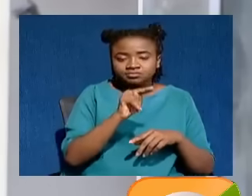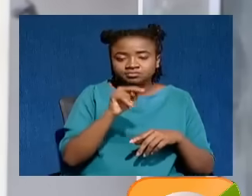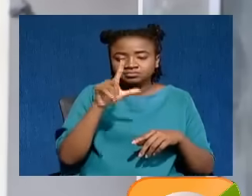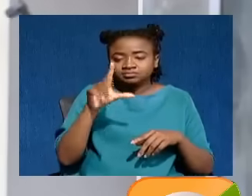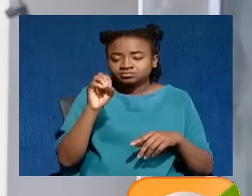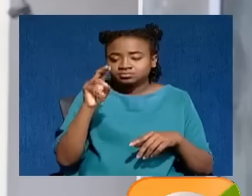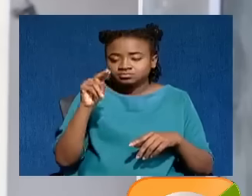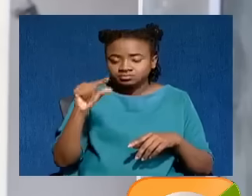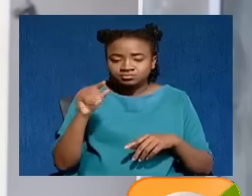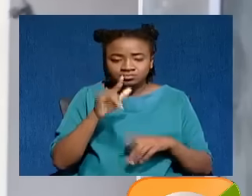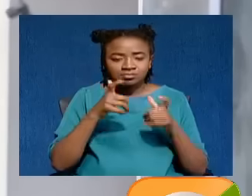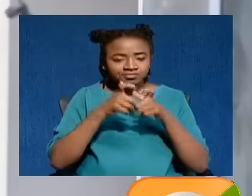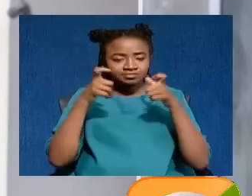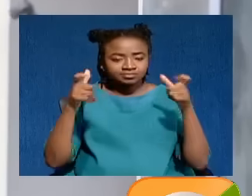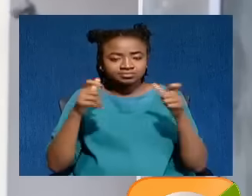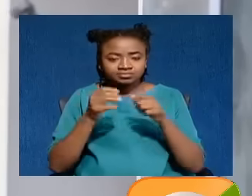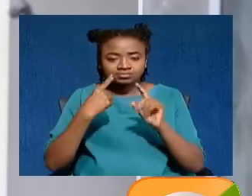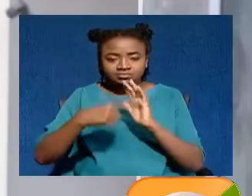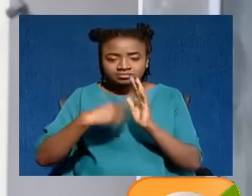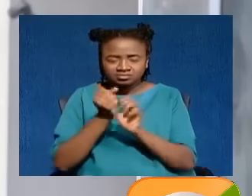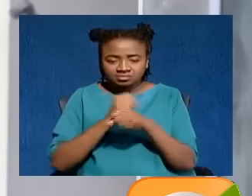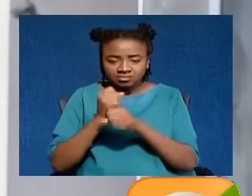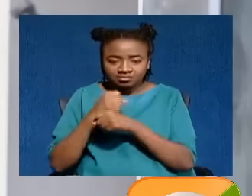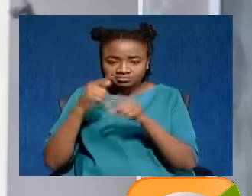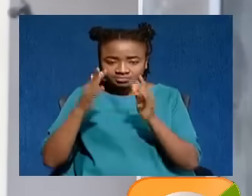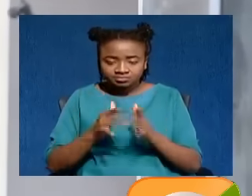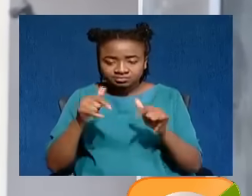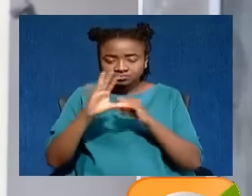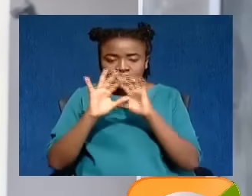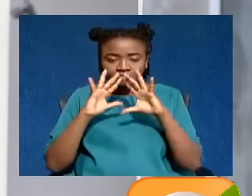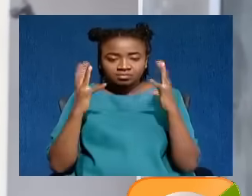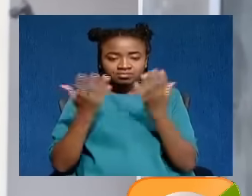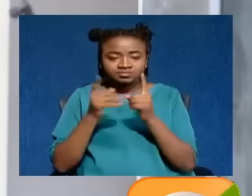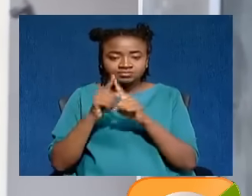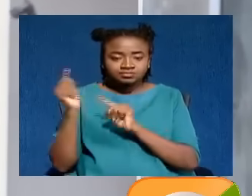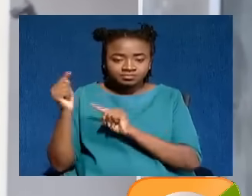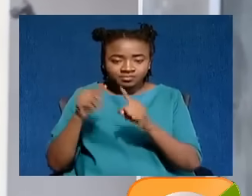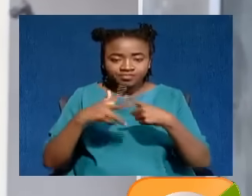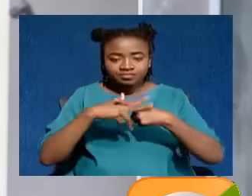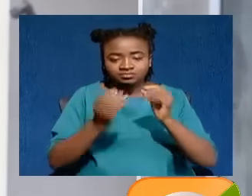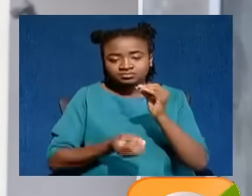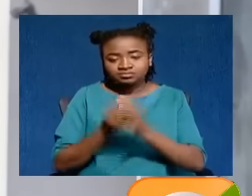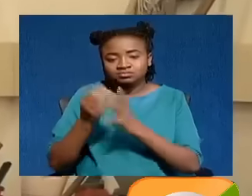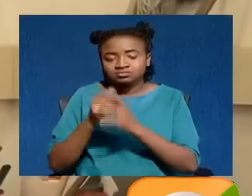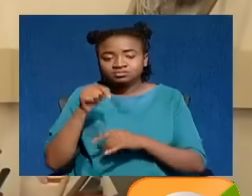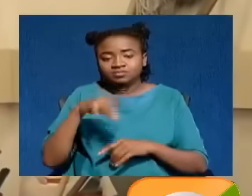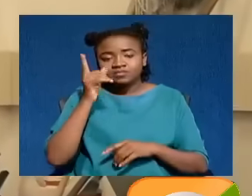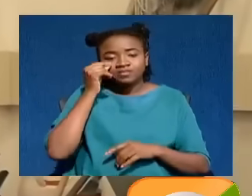biggest tire manufacturer in the world, and they are coming to start production in Mombasa from next